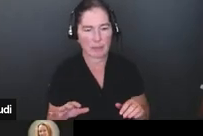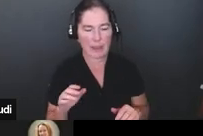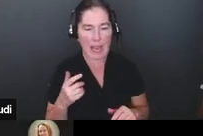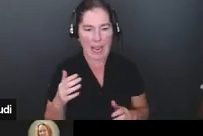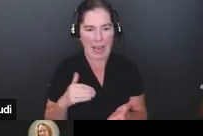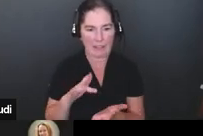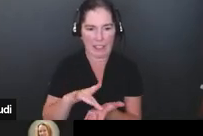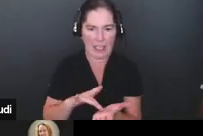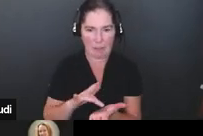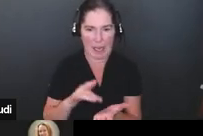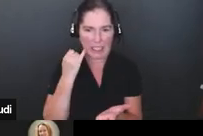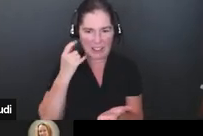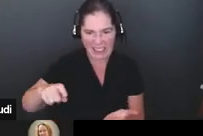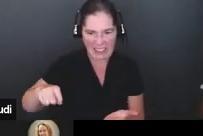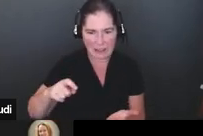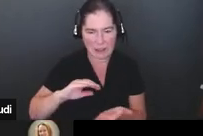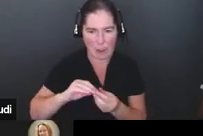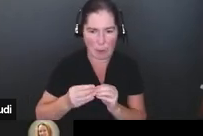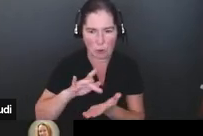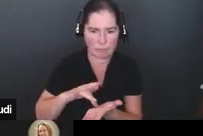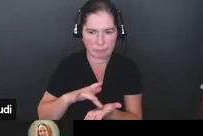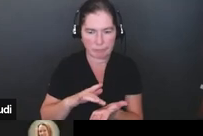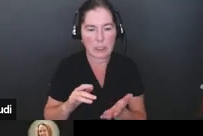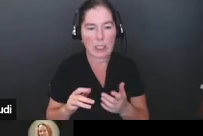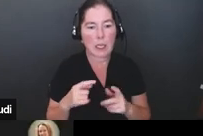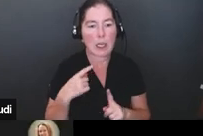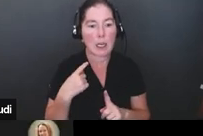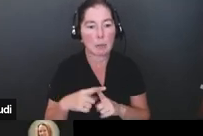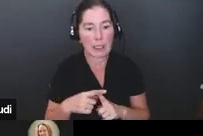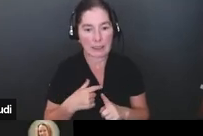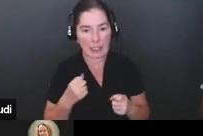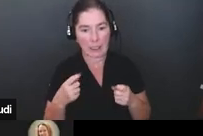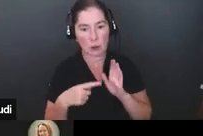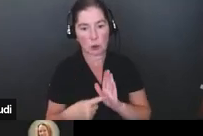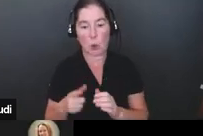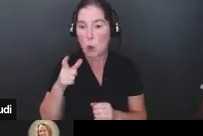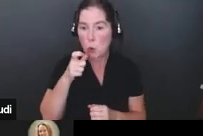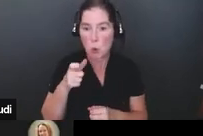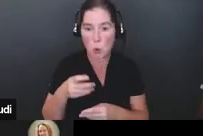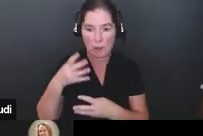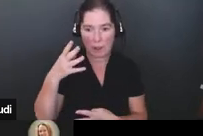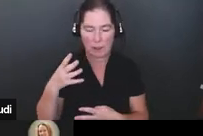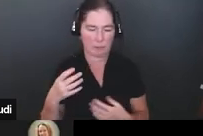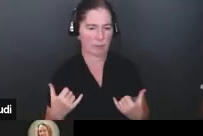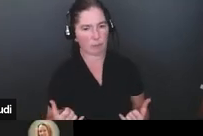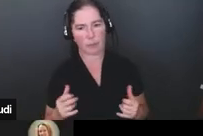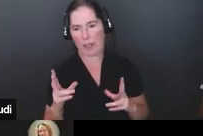keypad. And then I could also go ahead and show participants as well. And I don't have any participants in this class, so it's